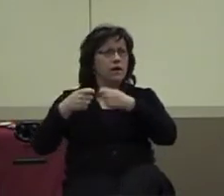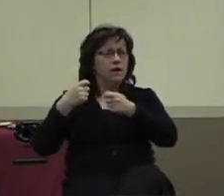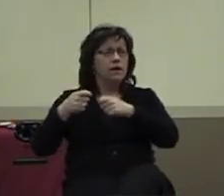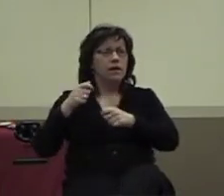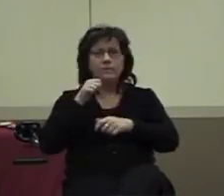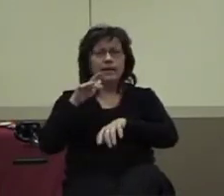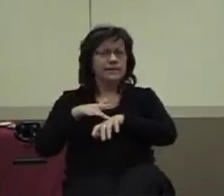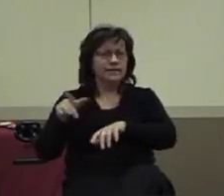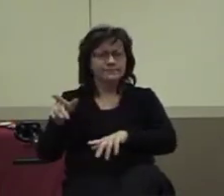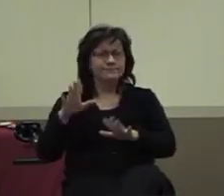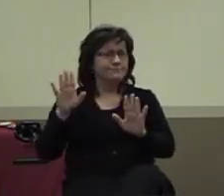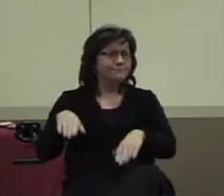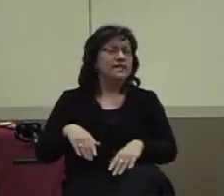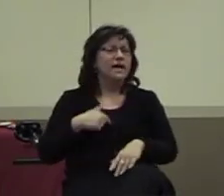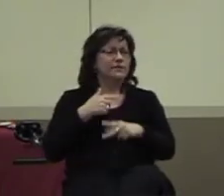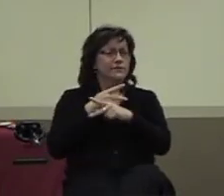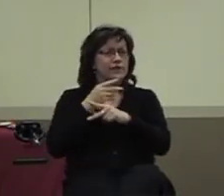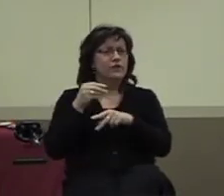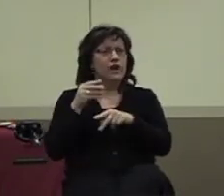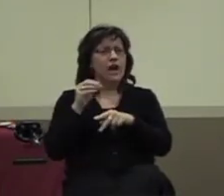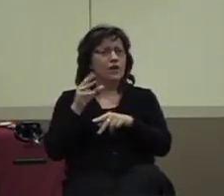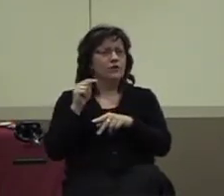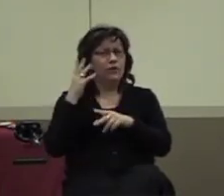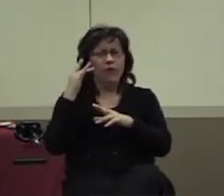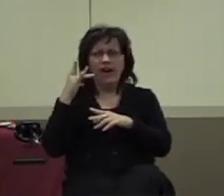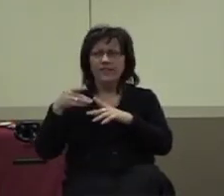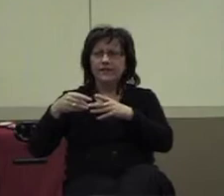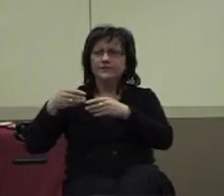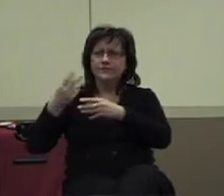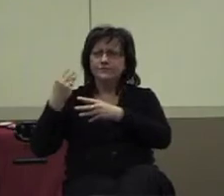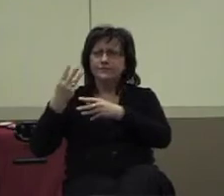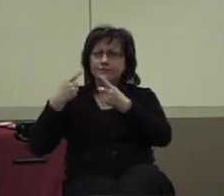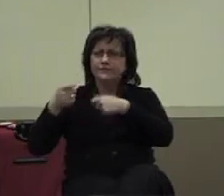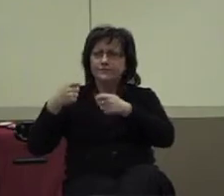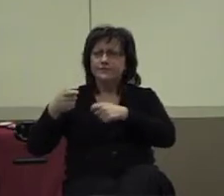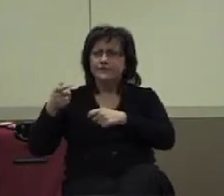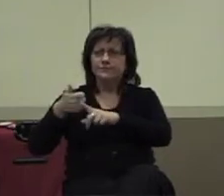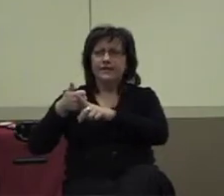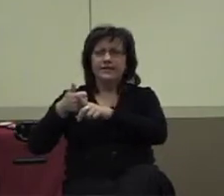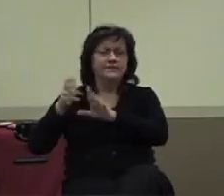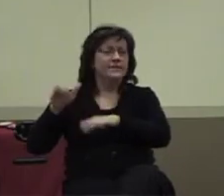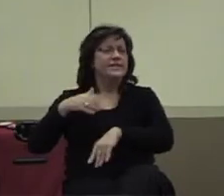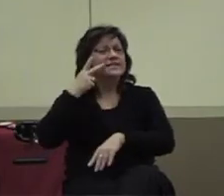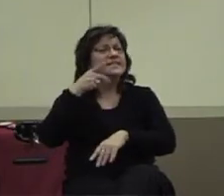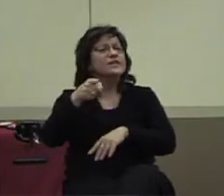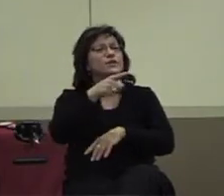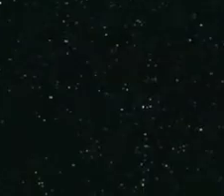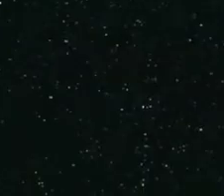why it's running all by itself. And I will see you in 15 minutes.